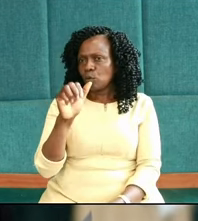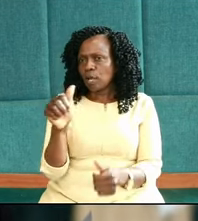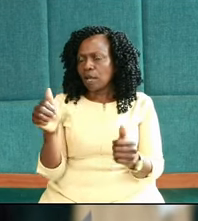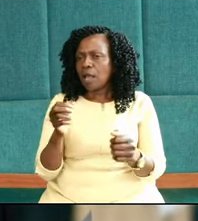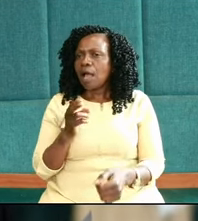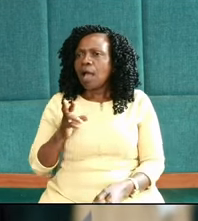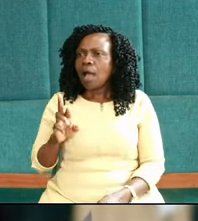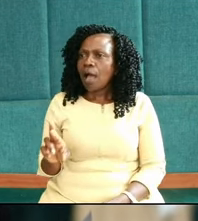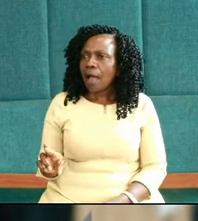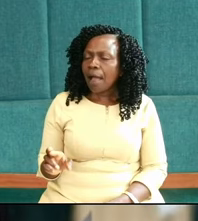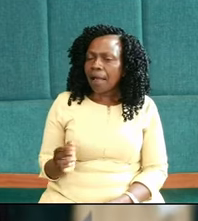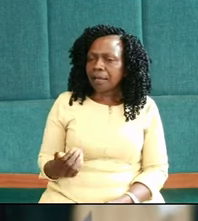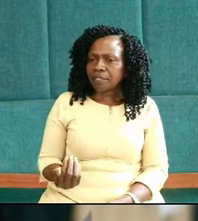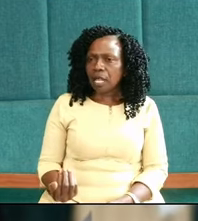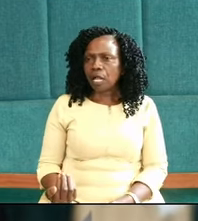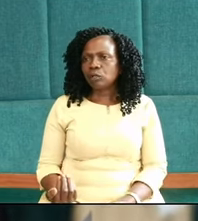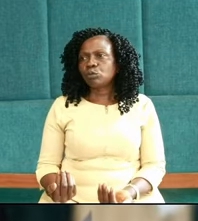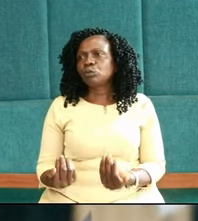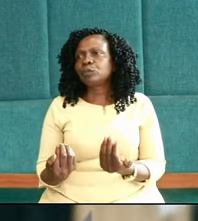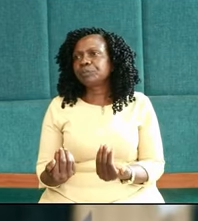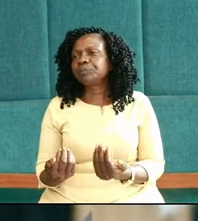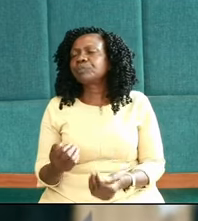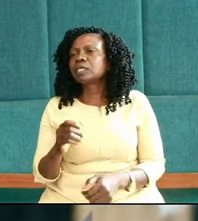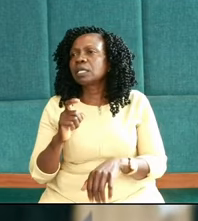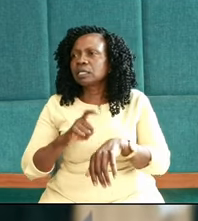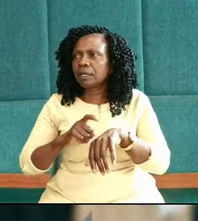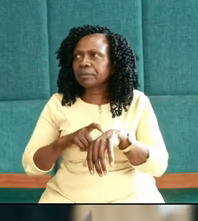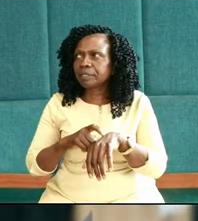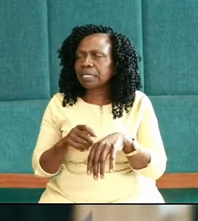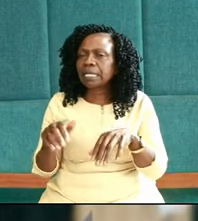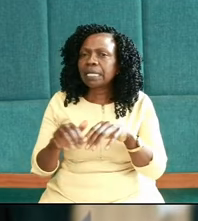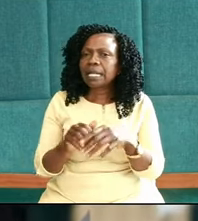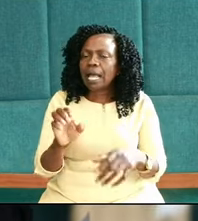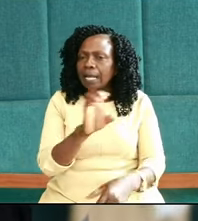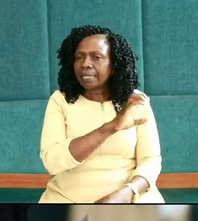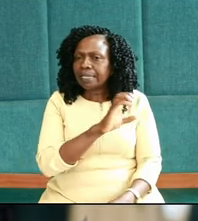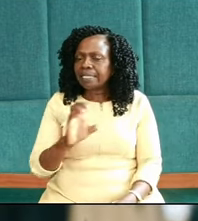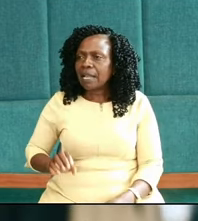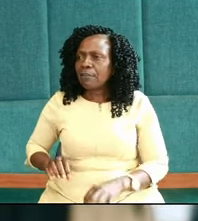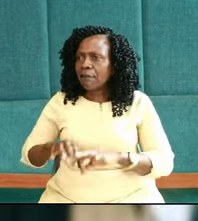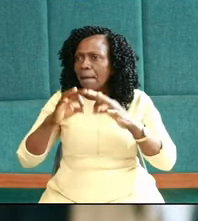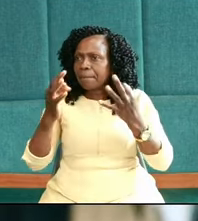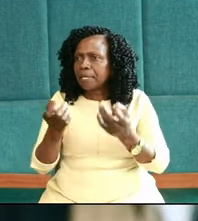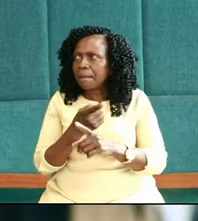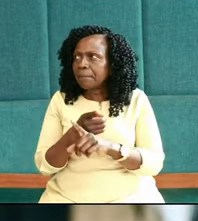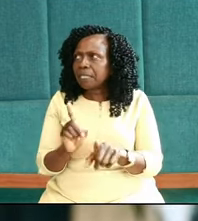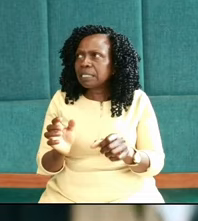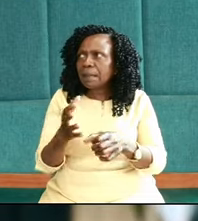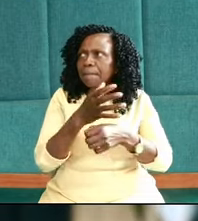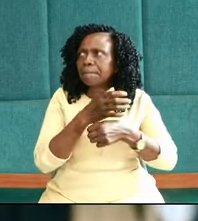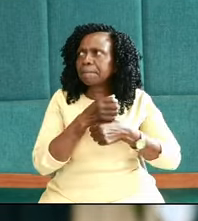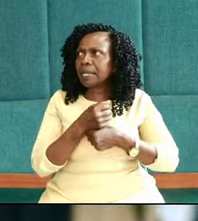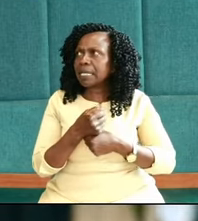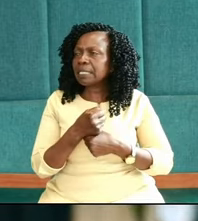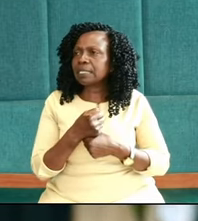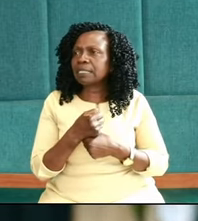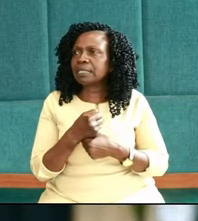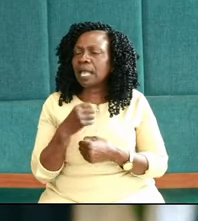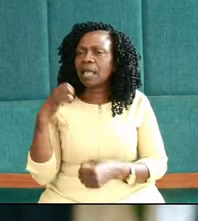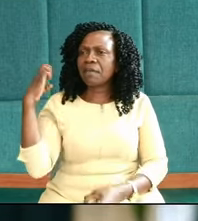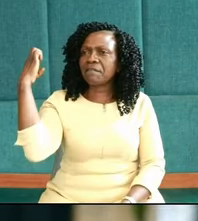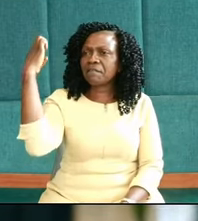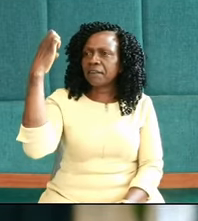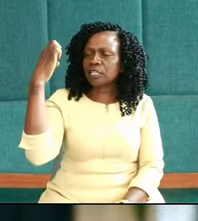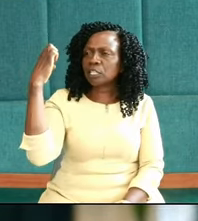her childhood in a Christian family. But she met an